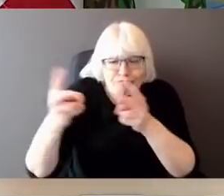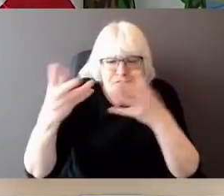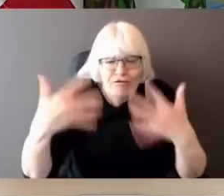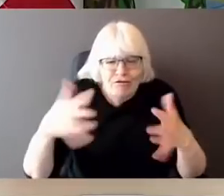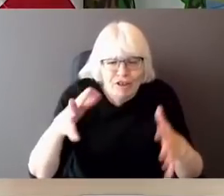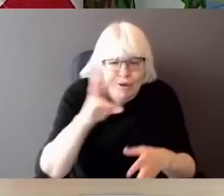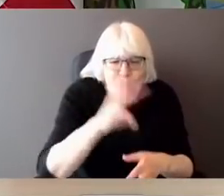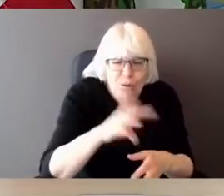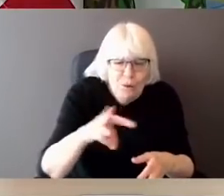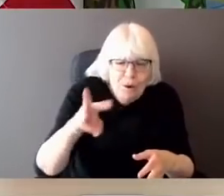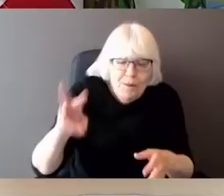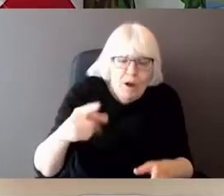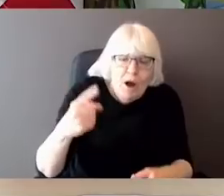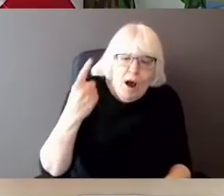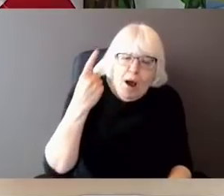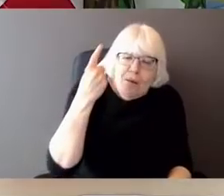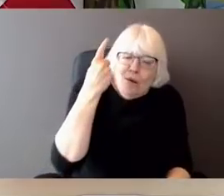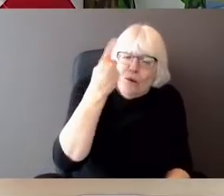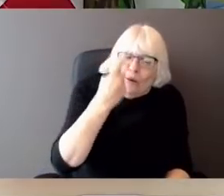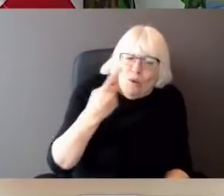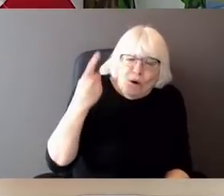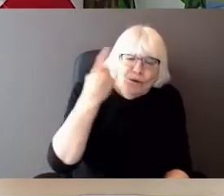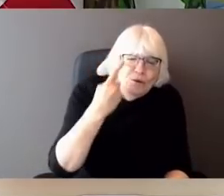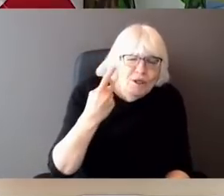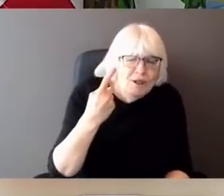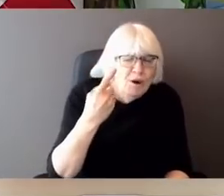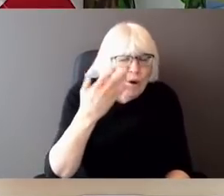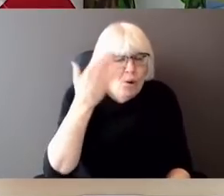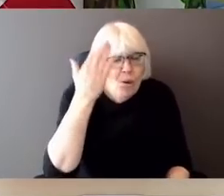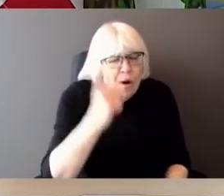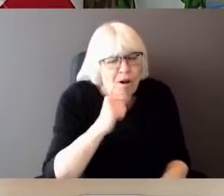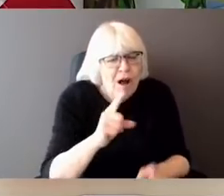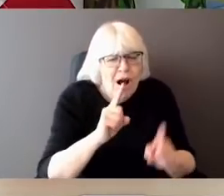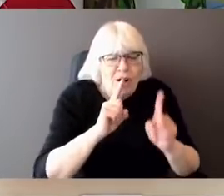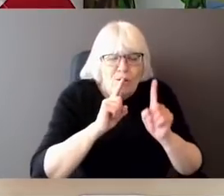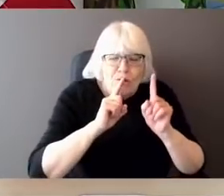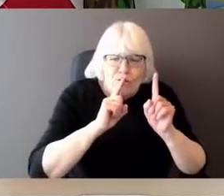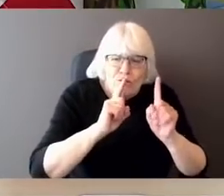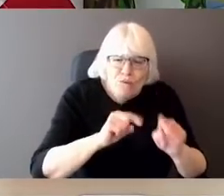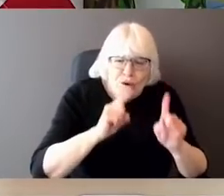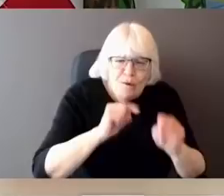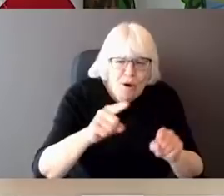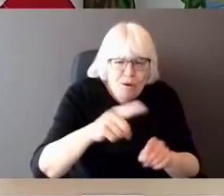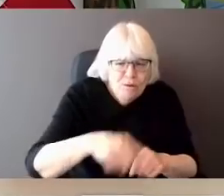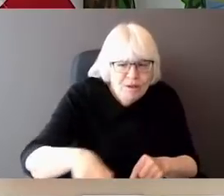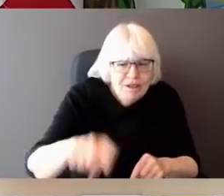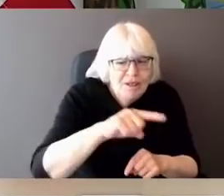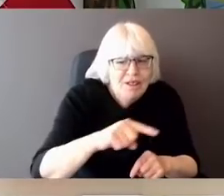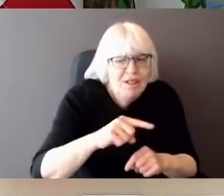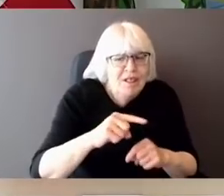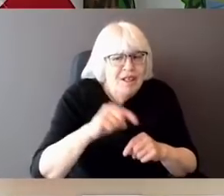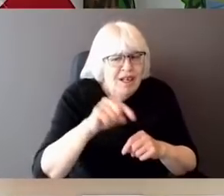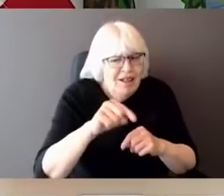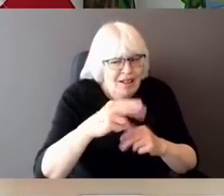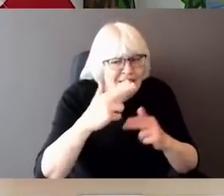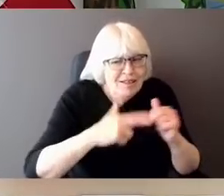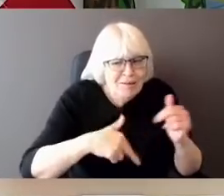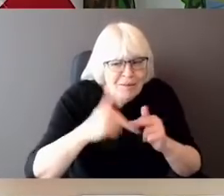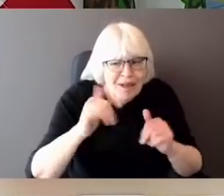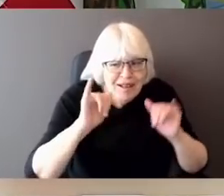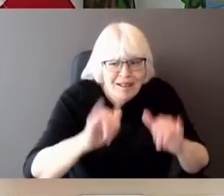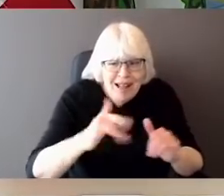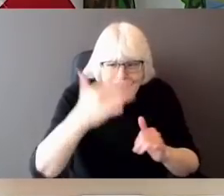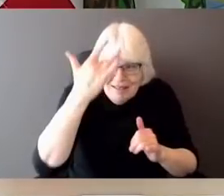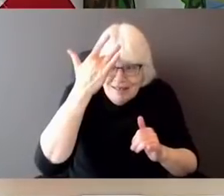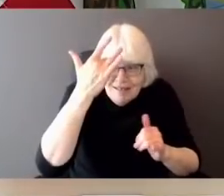on the facilities that are still in a situation of outbreak. I mean, wouldn't there be a public health good in reporting that information,